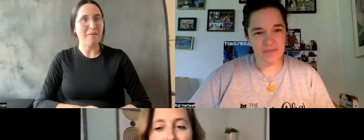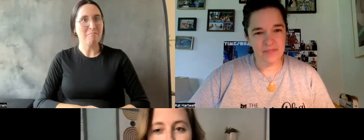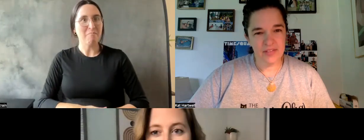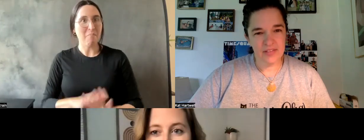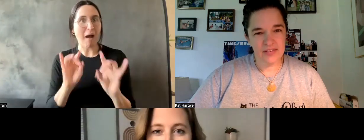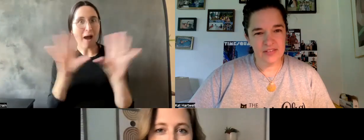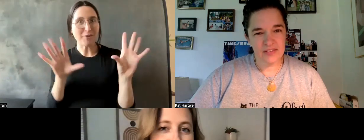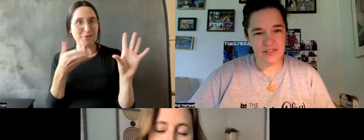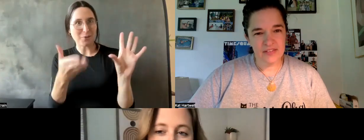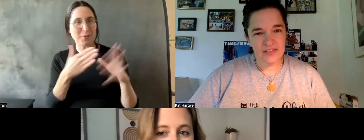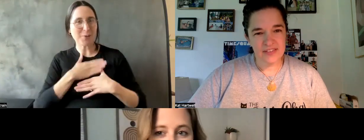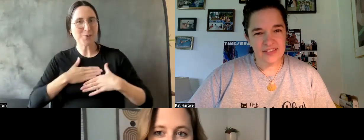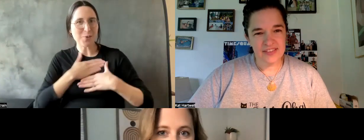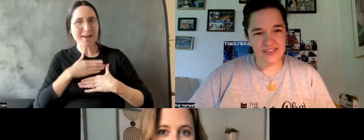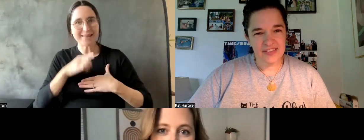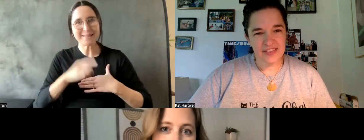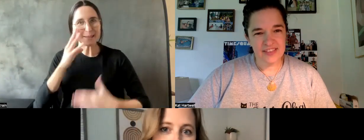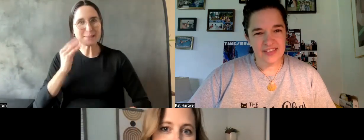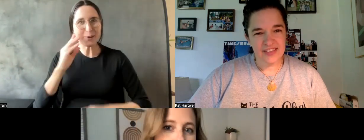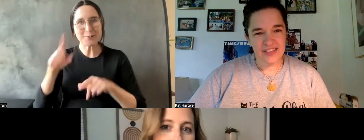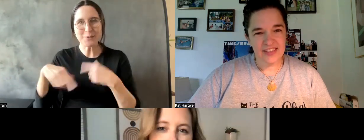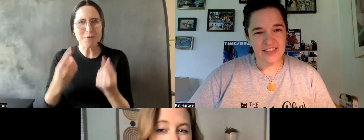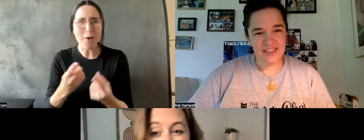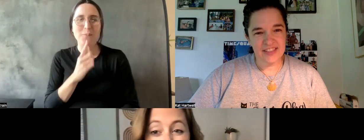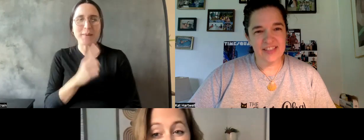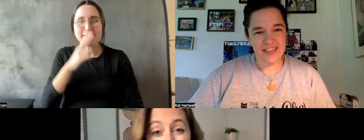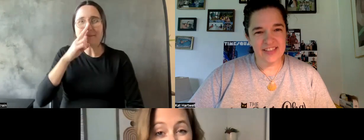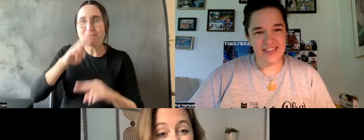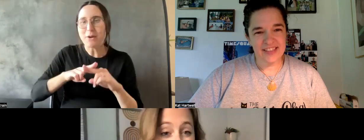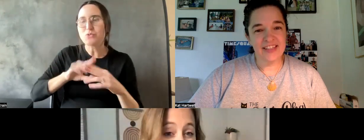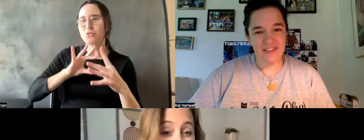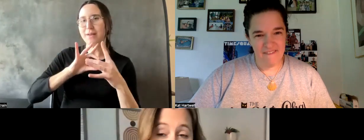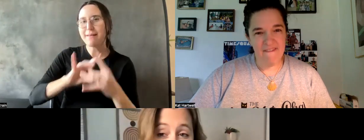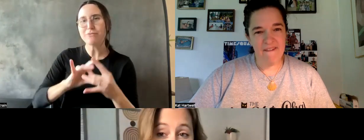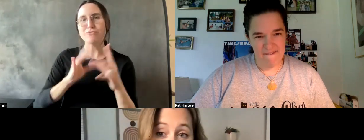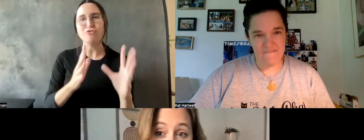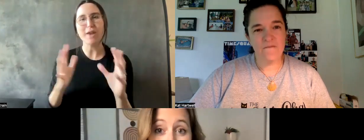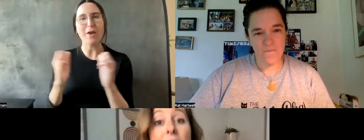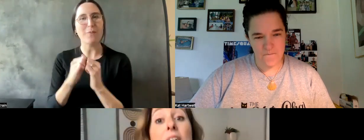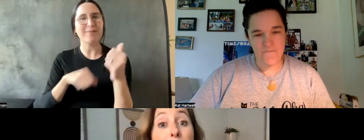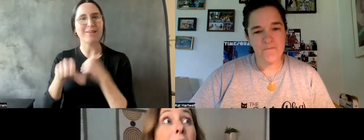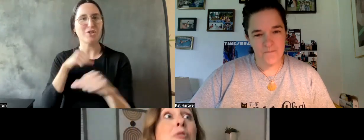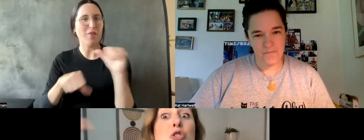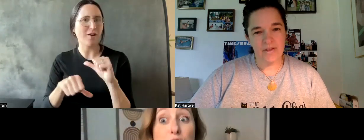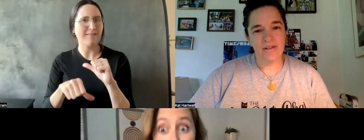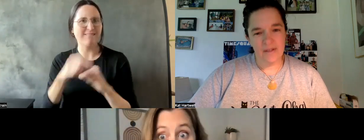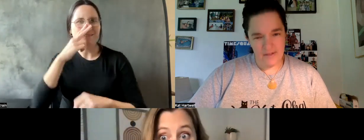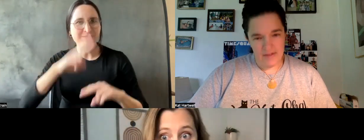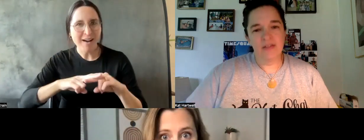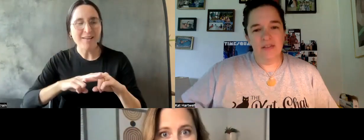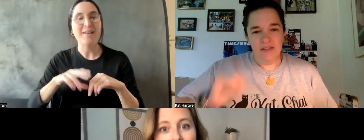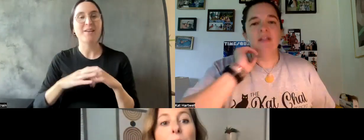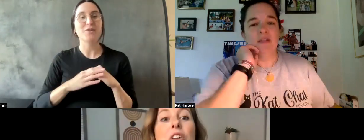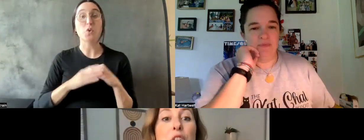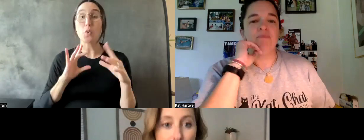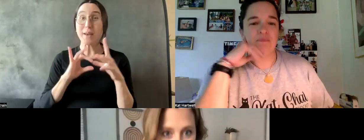what I love. And it's just fun to connect with these guys in a way that you wouldn't typically be able to connect with them, and then be able to share